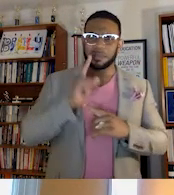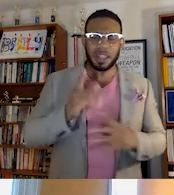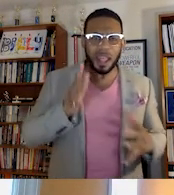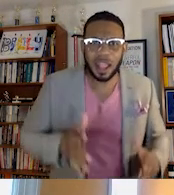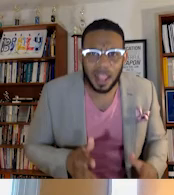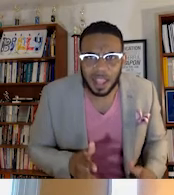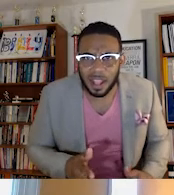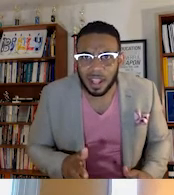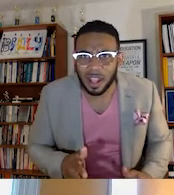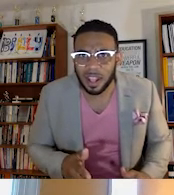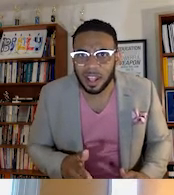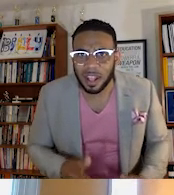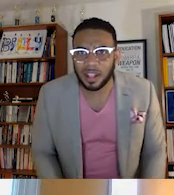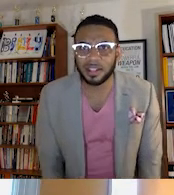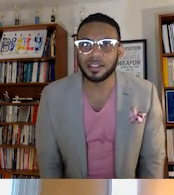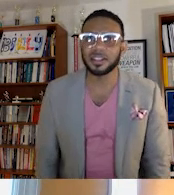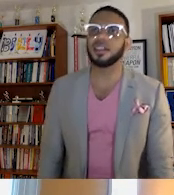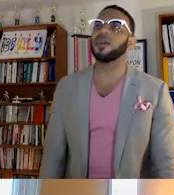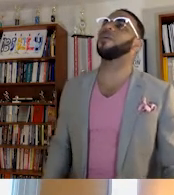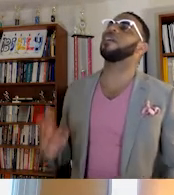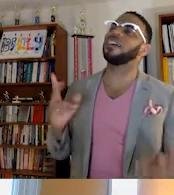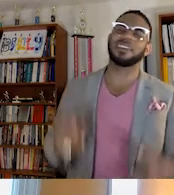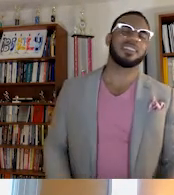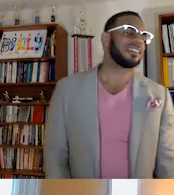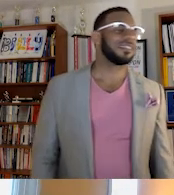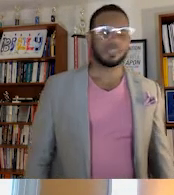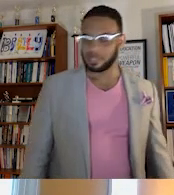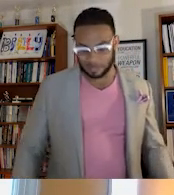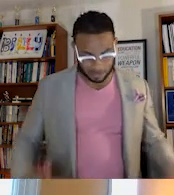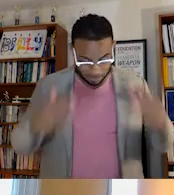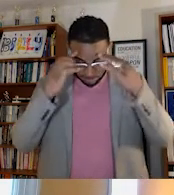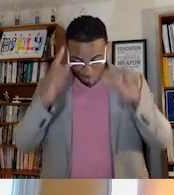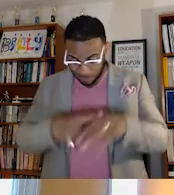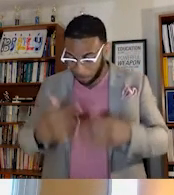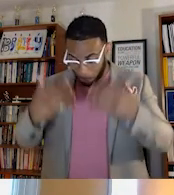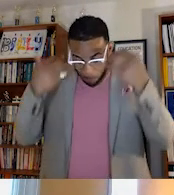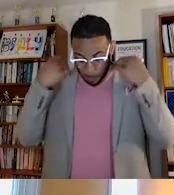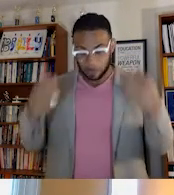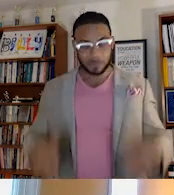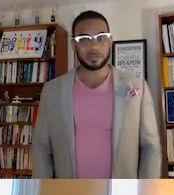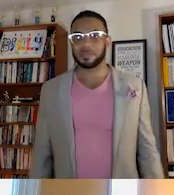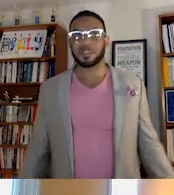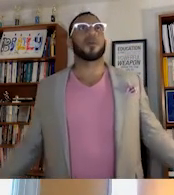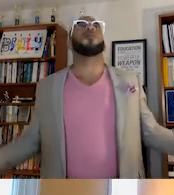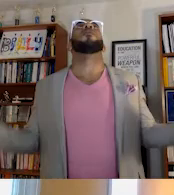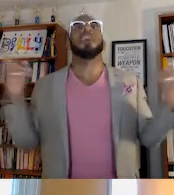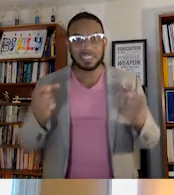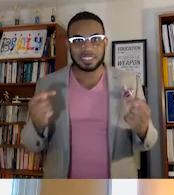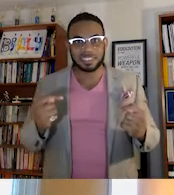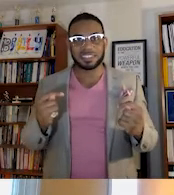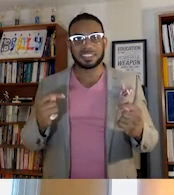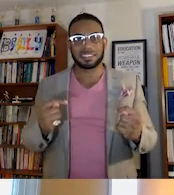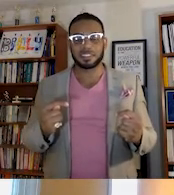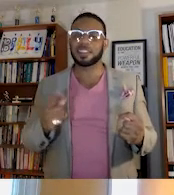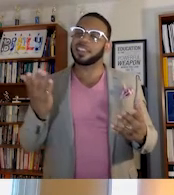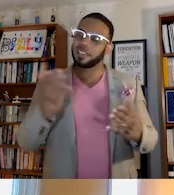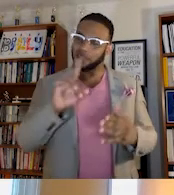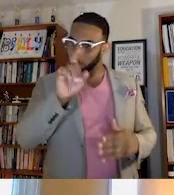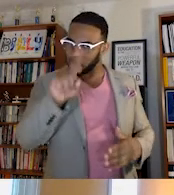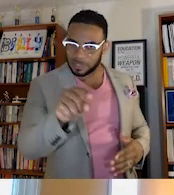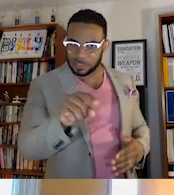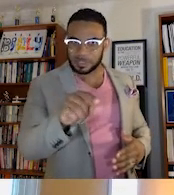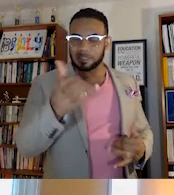minutes left. Sorry, when did the hour go so fast? What? I know. But here's the